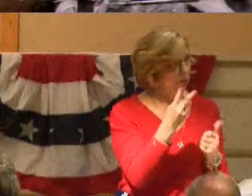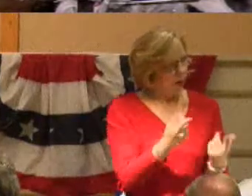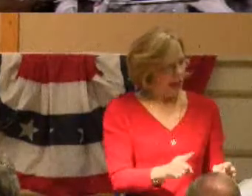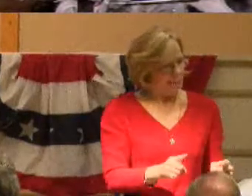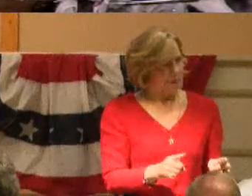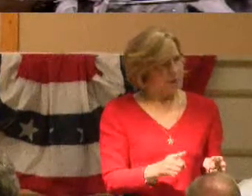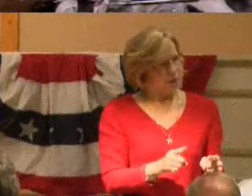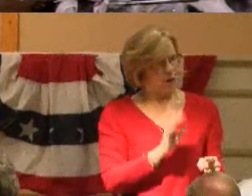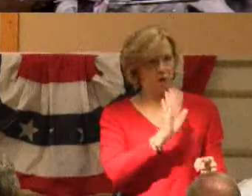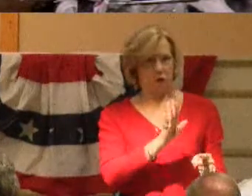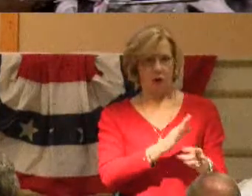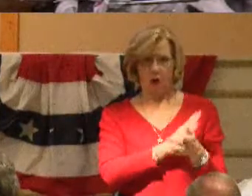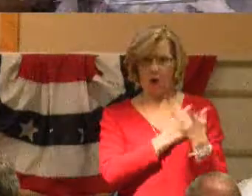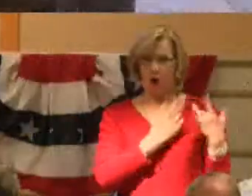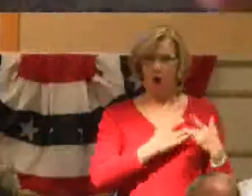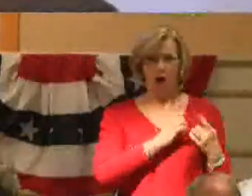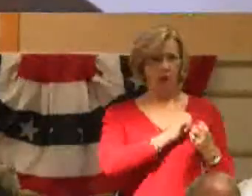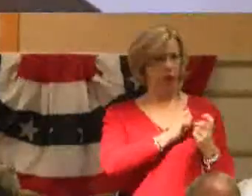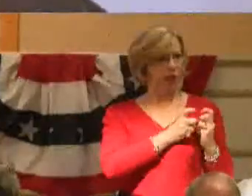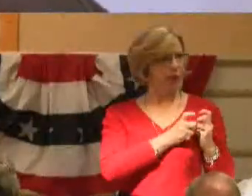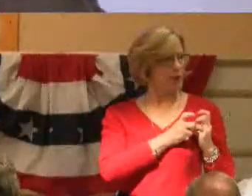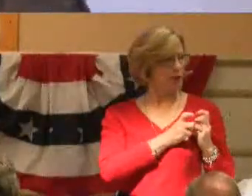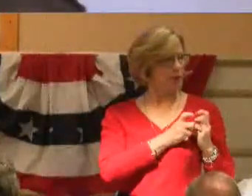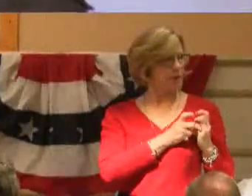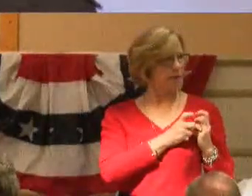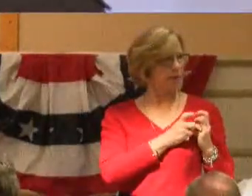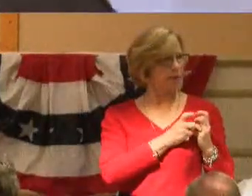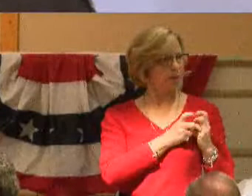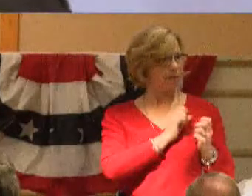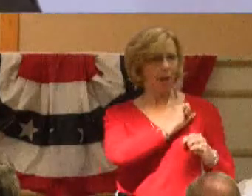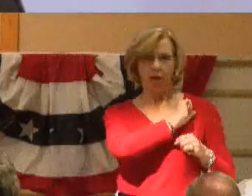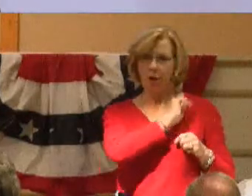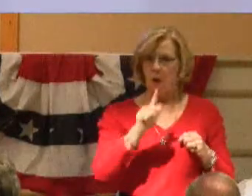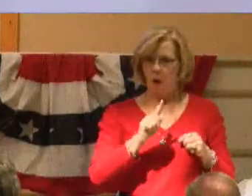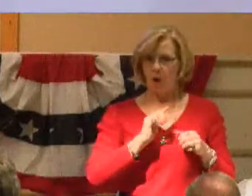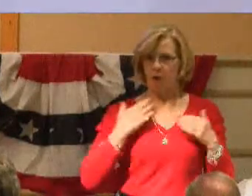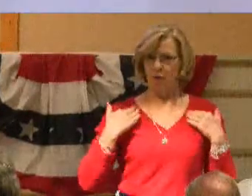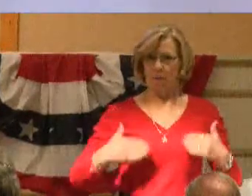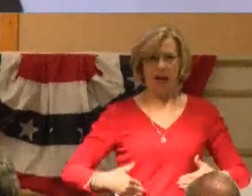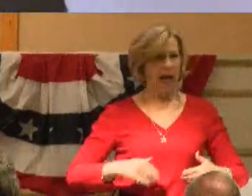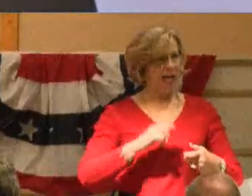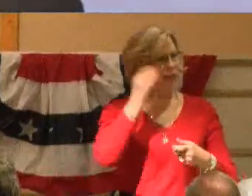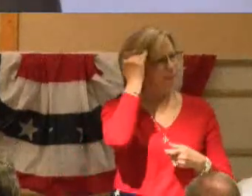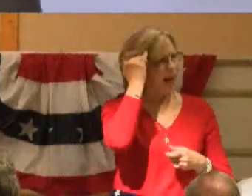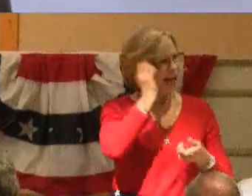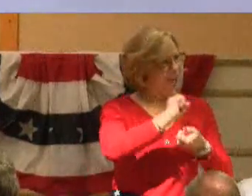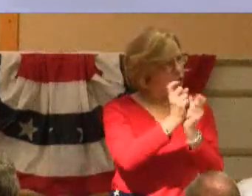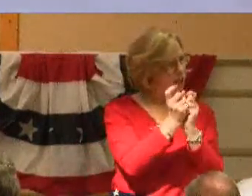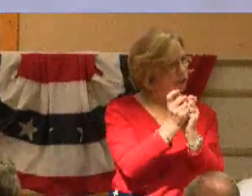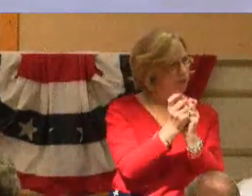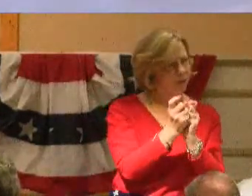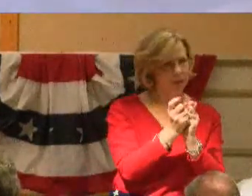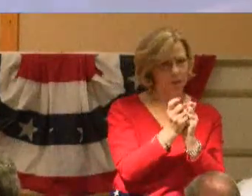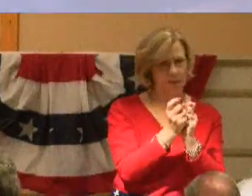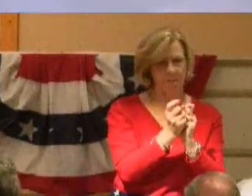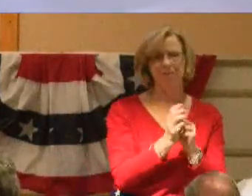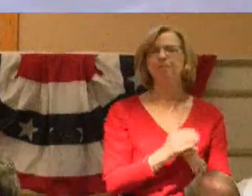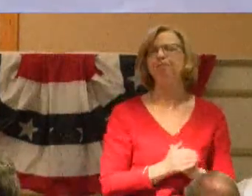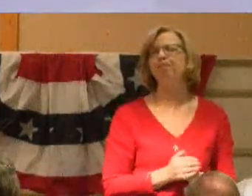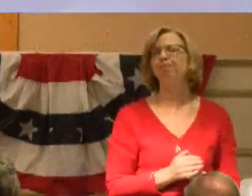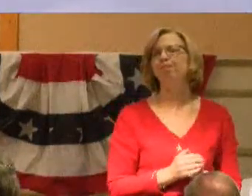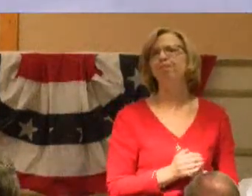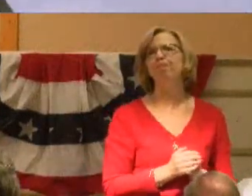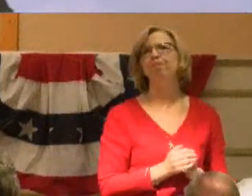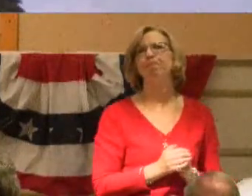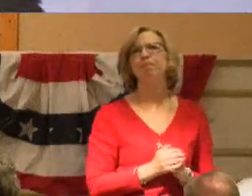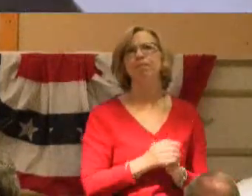it. And then it manifests itself. See, evil was once defined as early theologians with